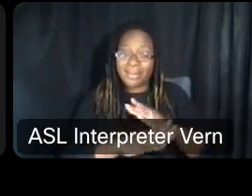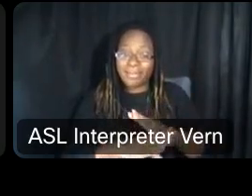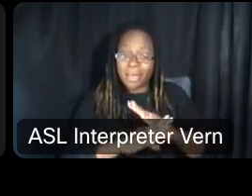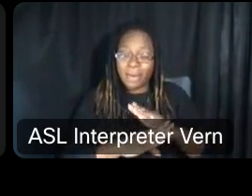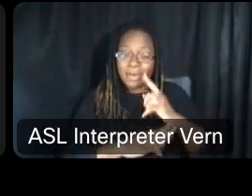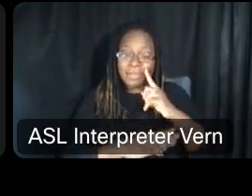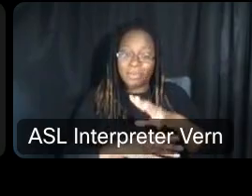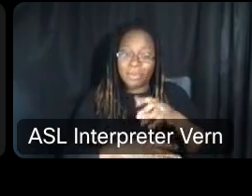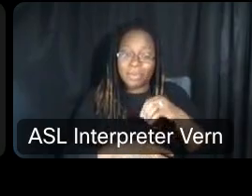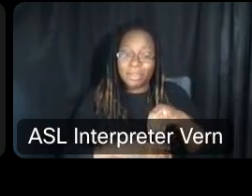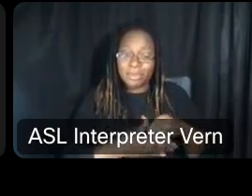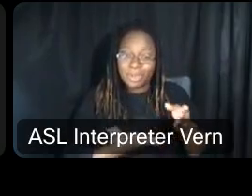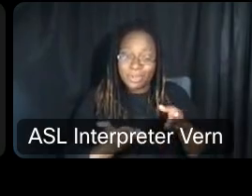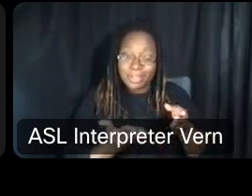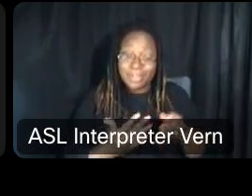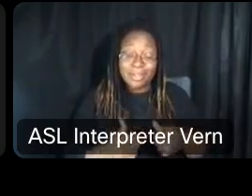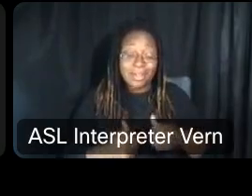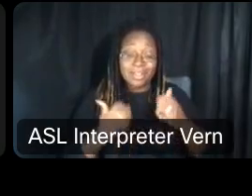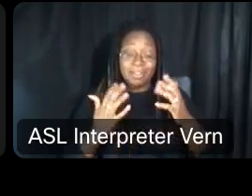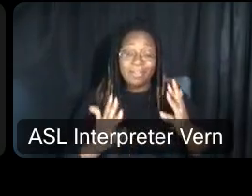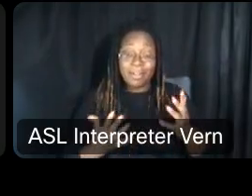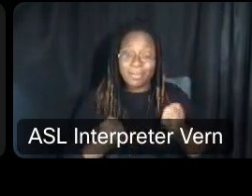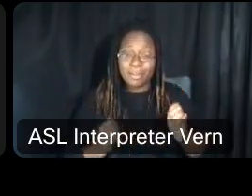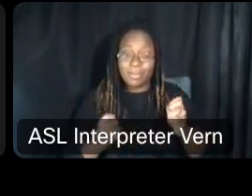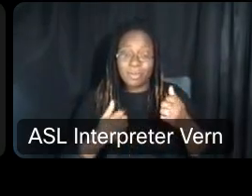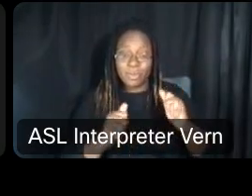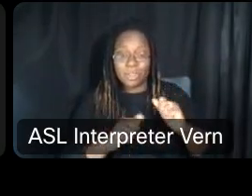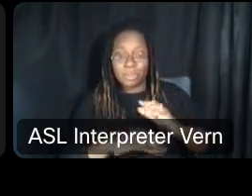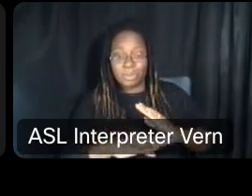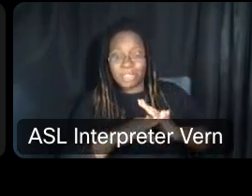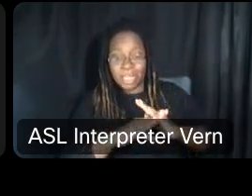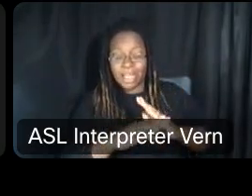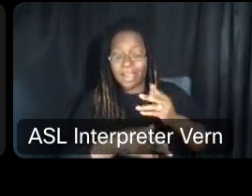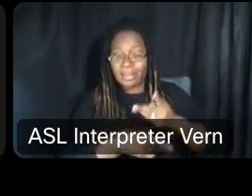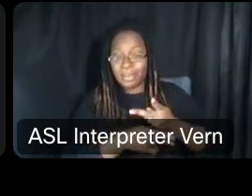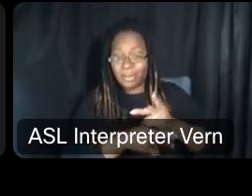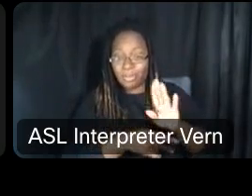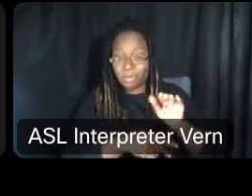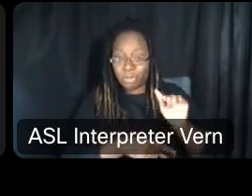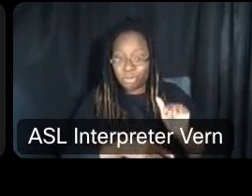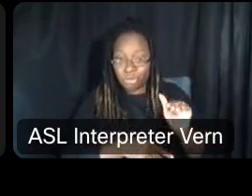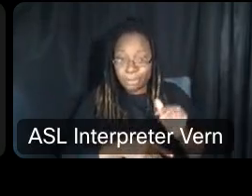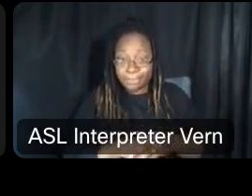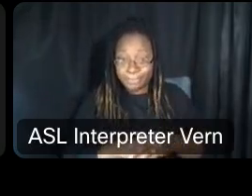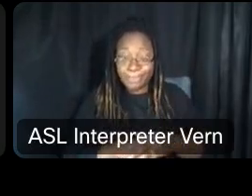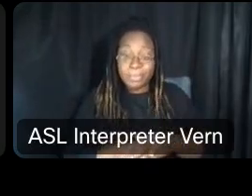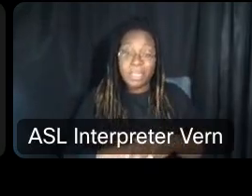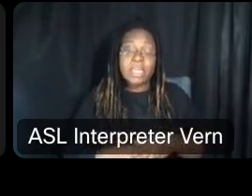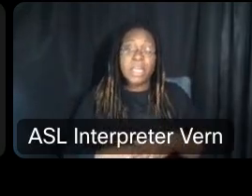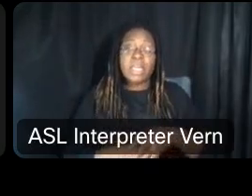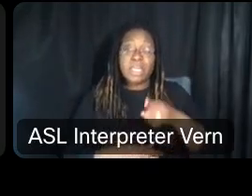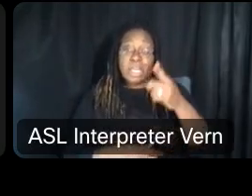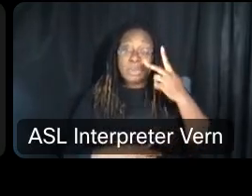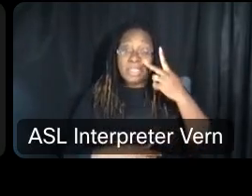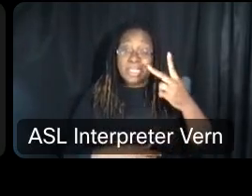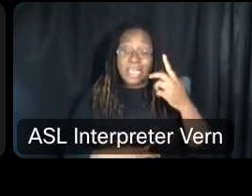for children. And here you see one of our documents, one of our products on confidentiality.